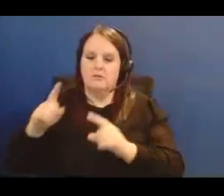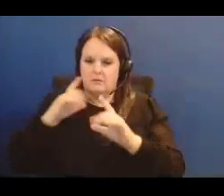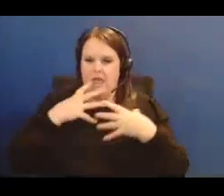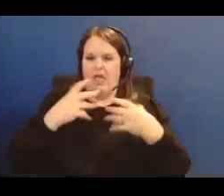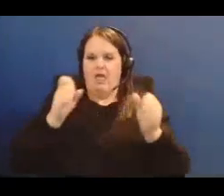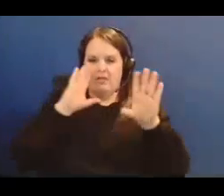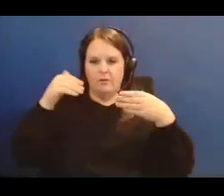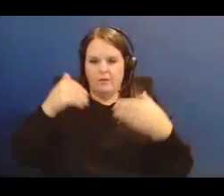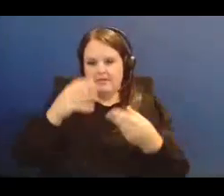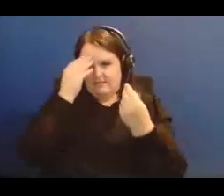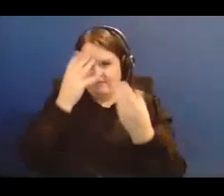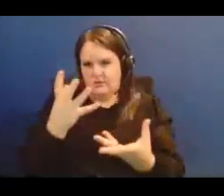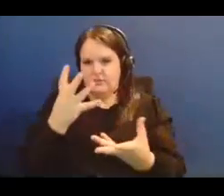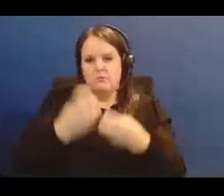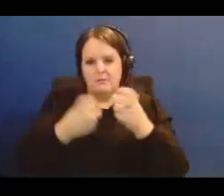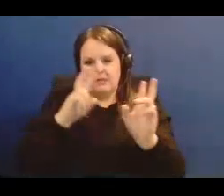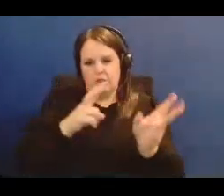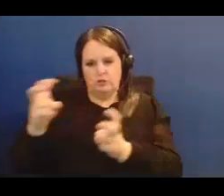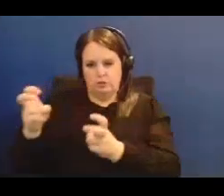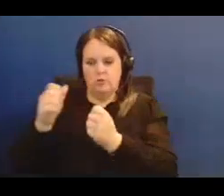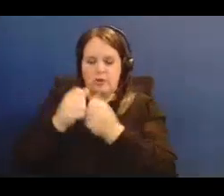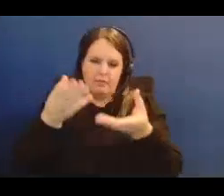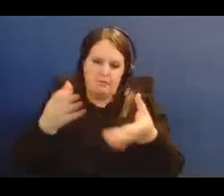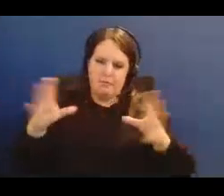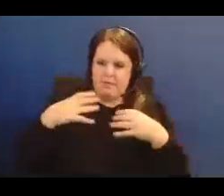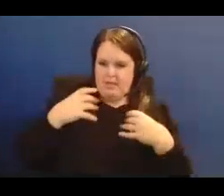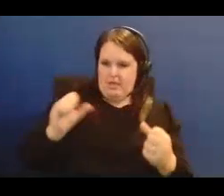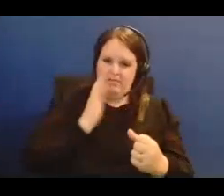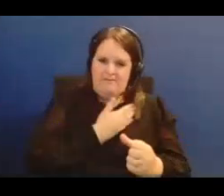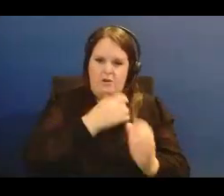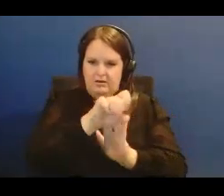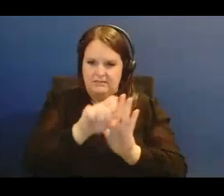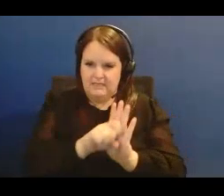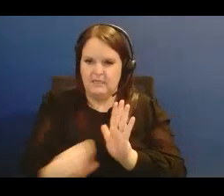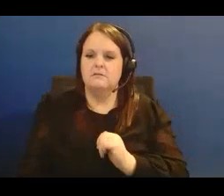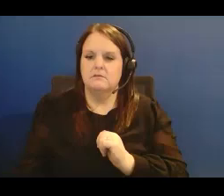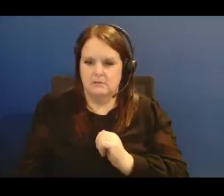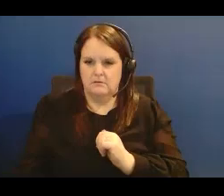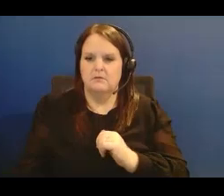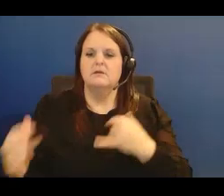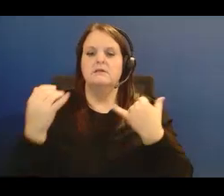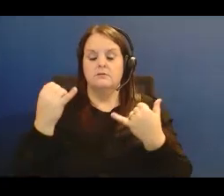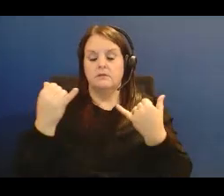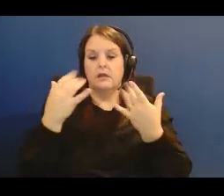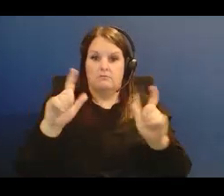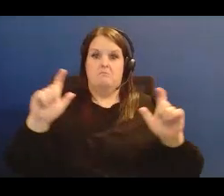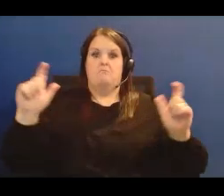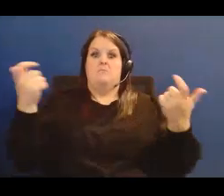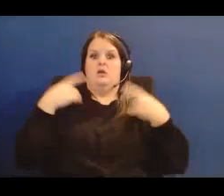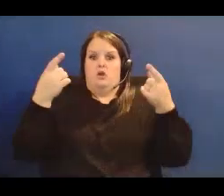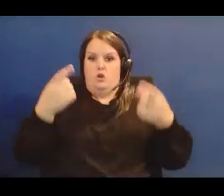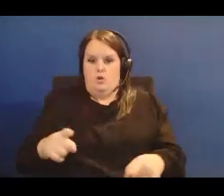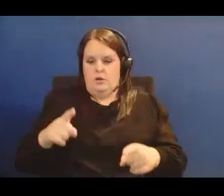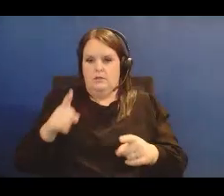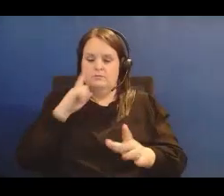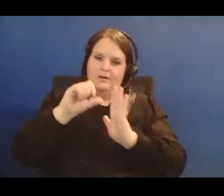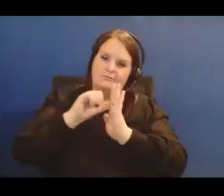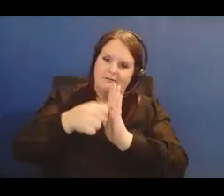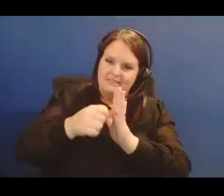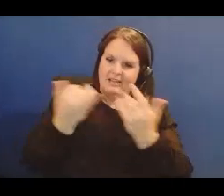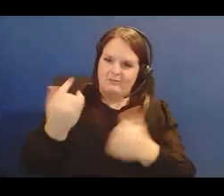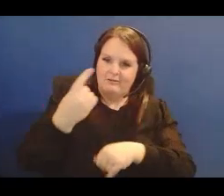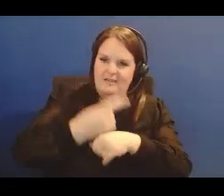information and prominent issues within public health for our state. So with that said, we've got a pretty large occurrence here that we like to highlight